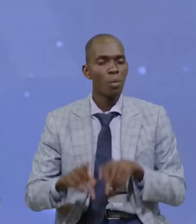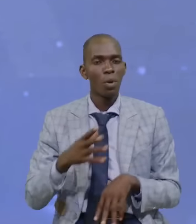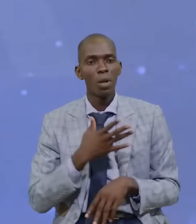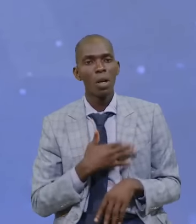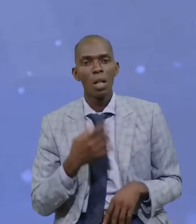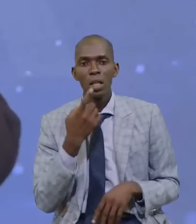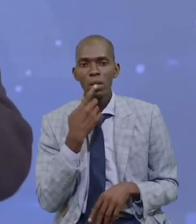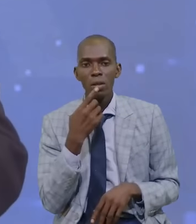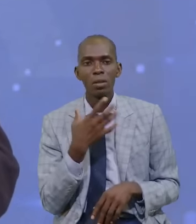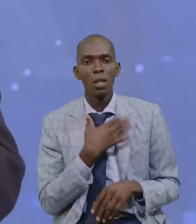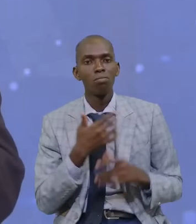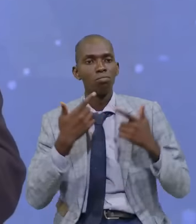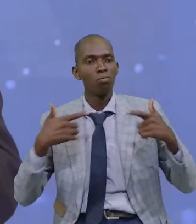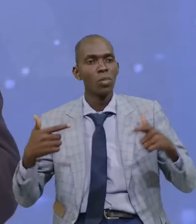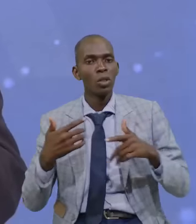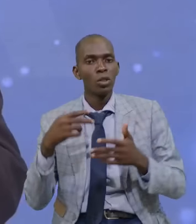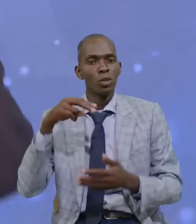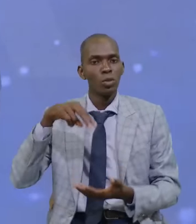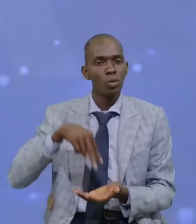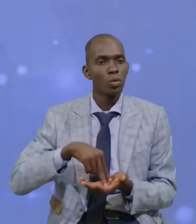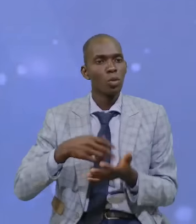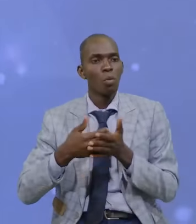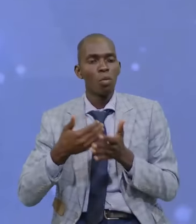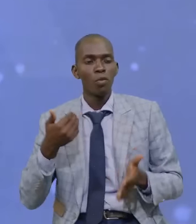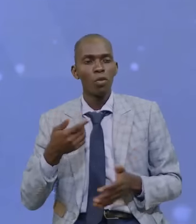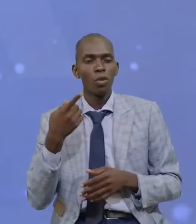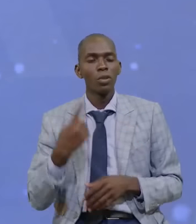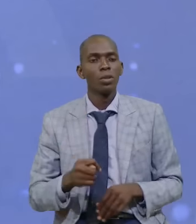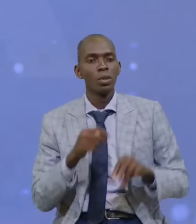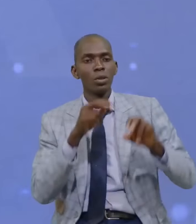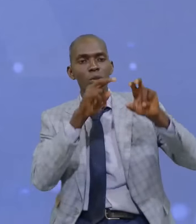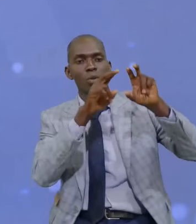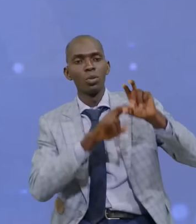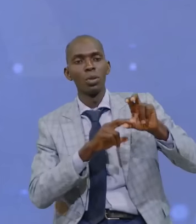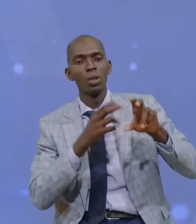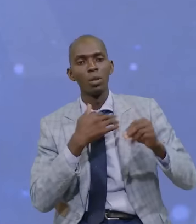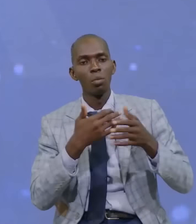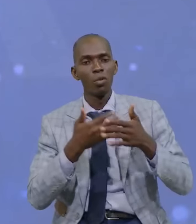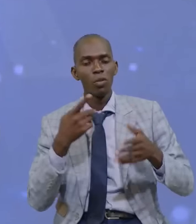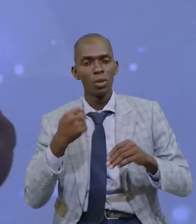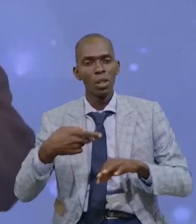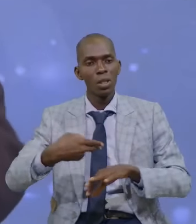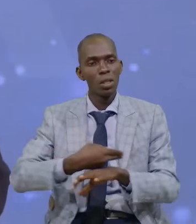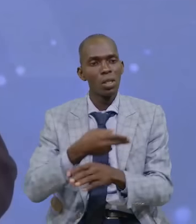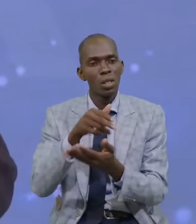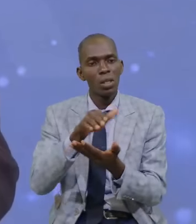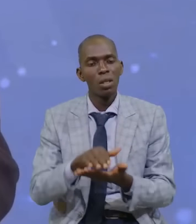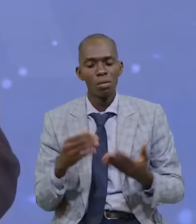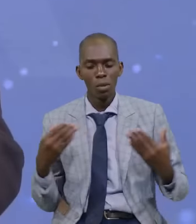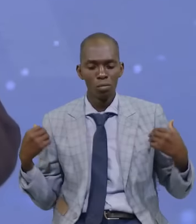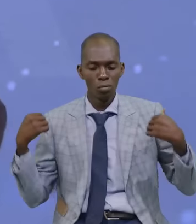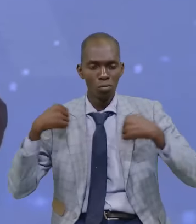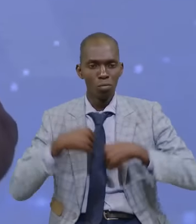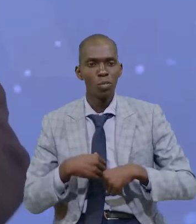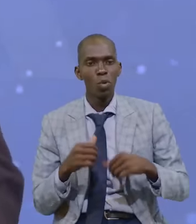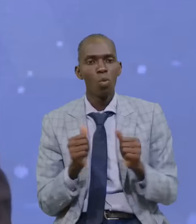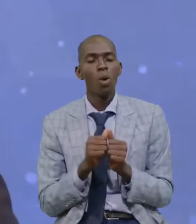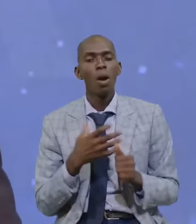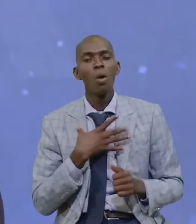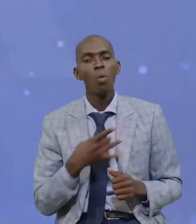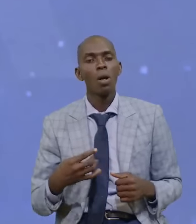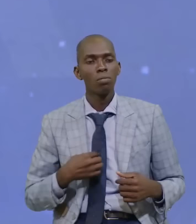stood before the throne, and before the Lamb, clothed with white robes and